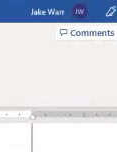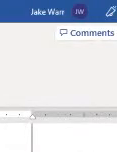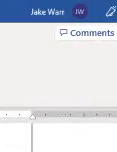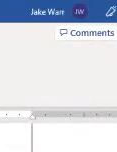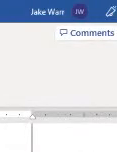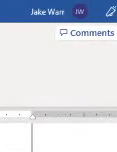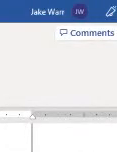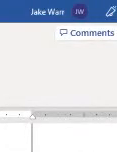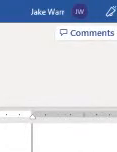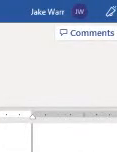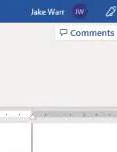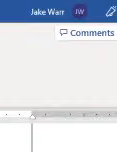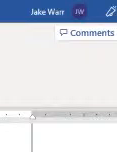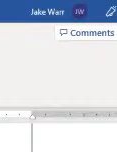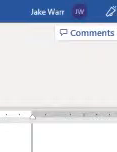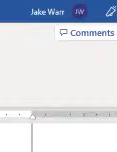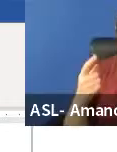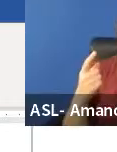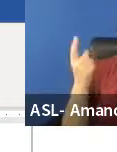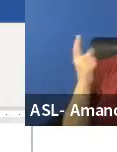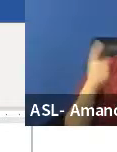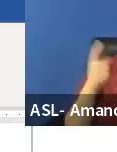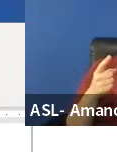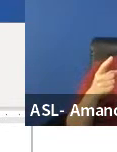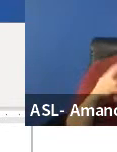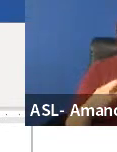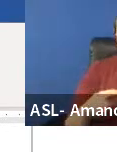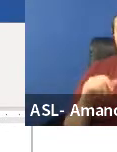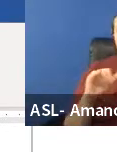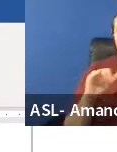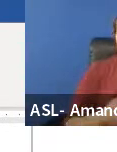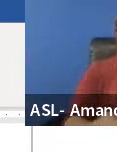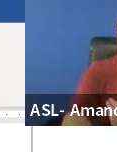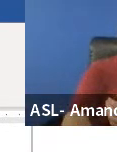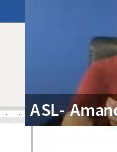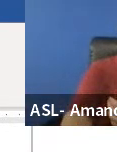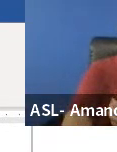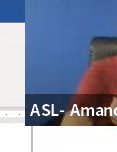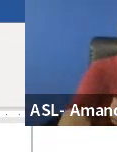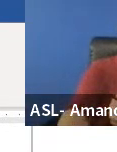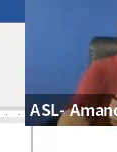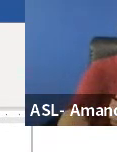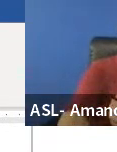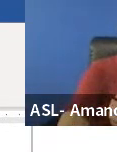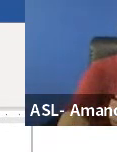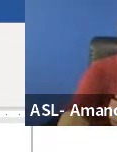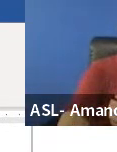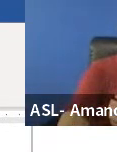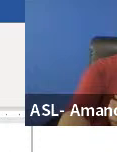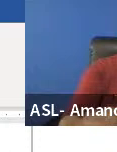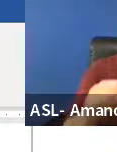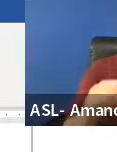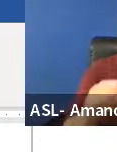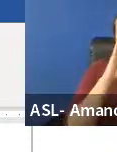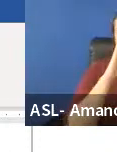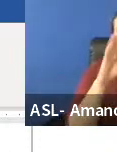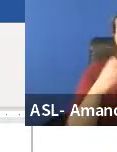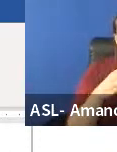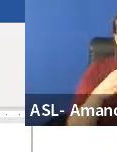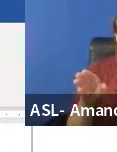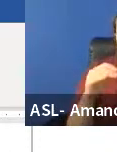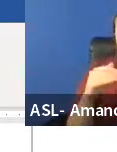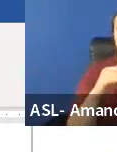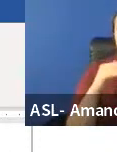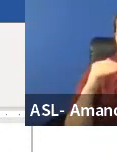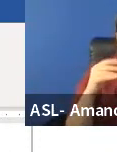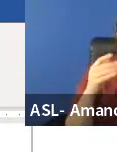workforce diversity goals, and those do specifically, or those do call out general equity